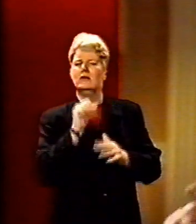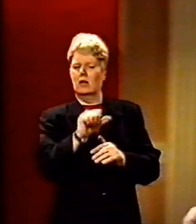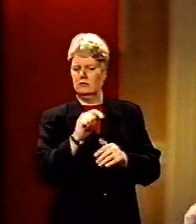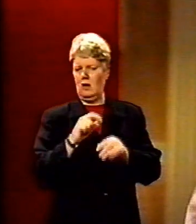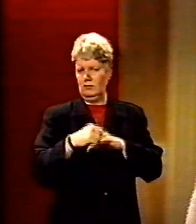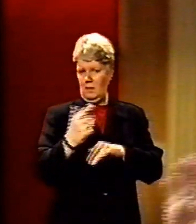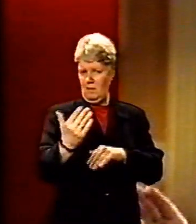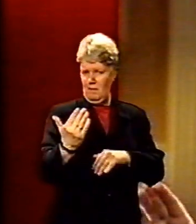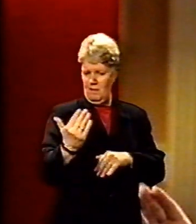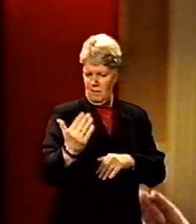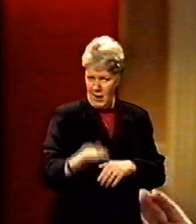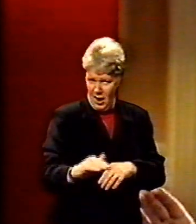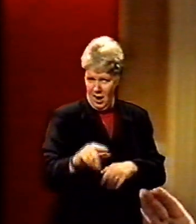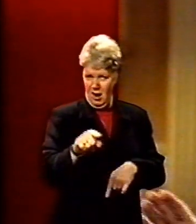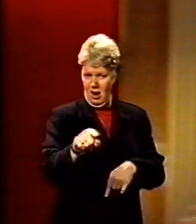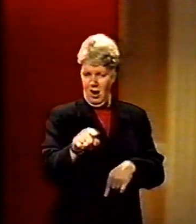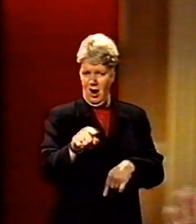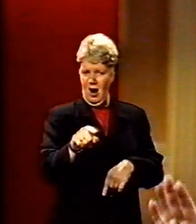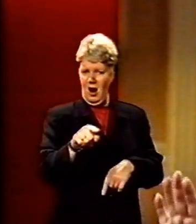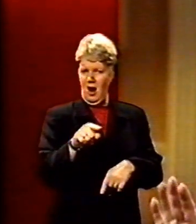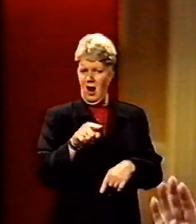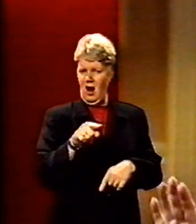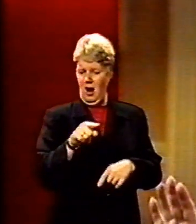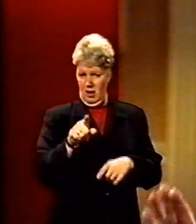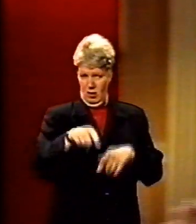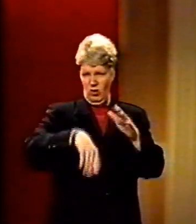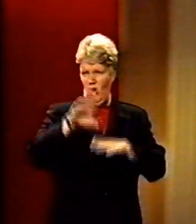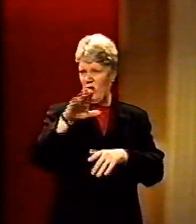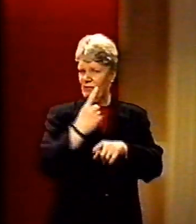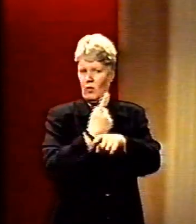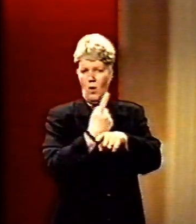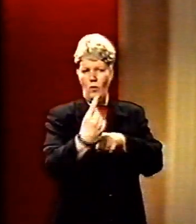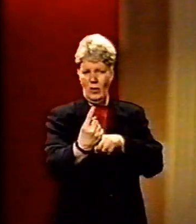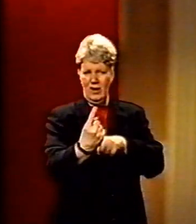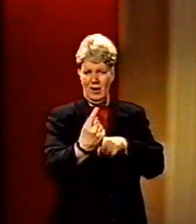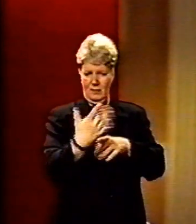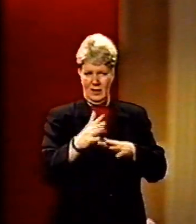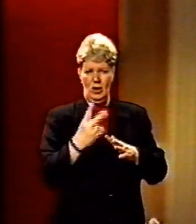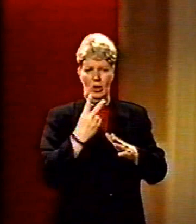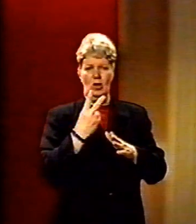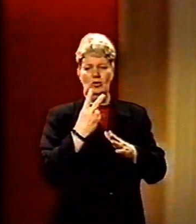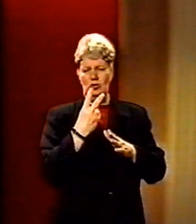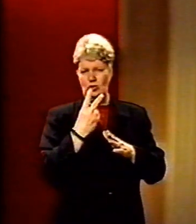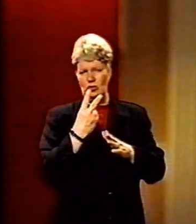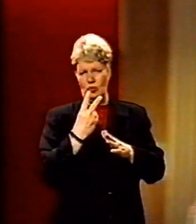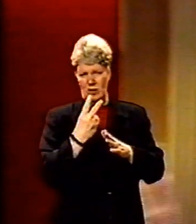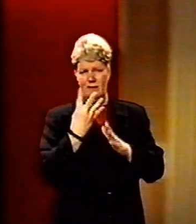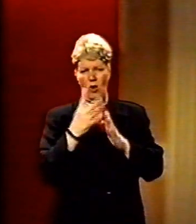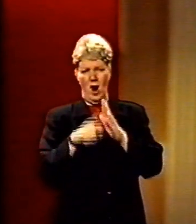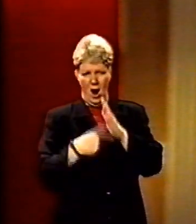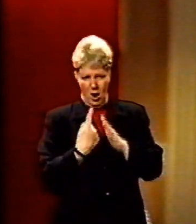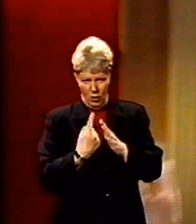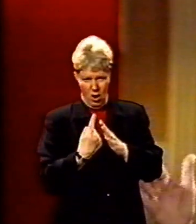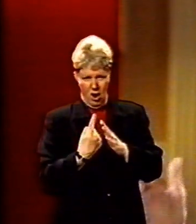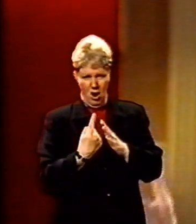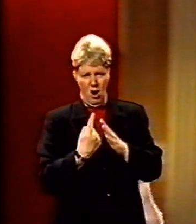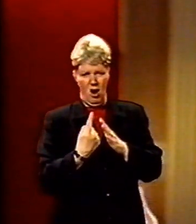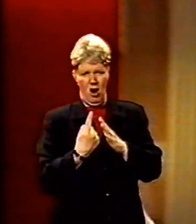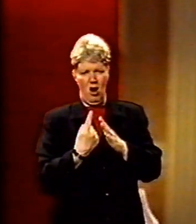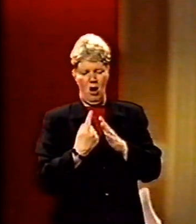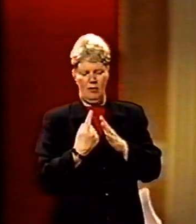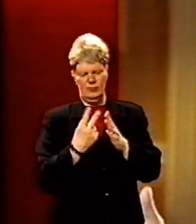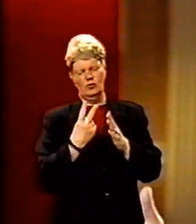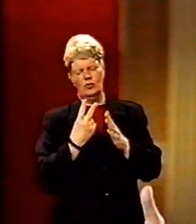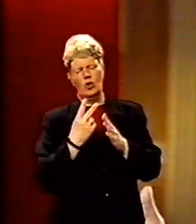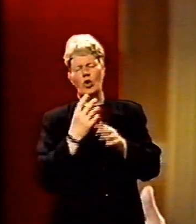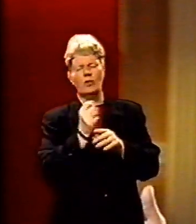were there for the Sunday after they'd been gone for a week, after there'd been a 24-hour coup. Finally, the coup was, I mean,